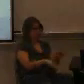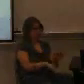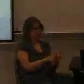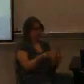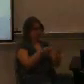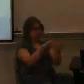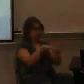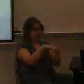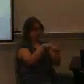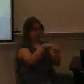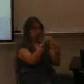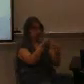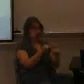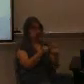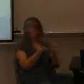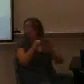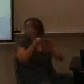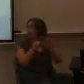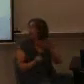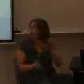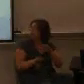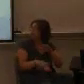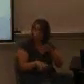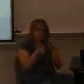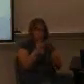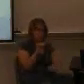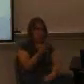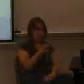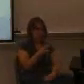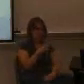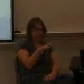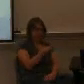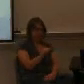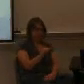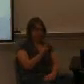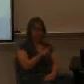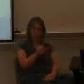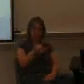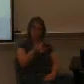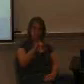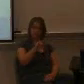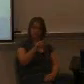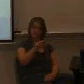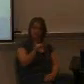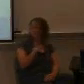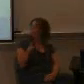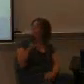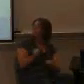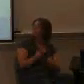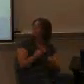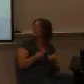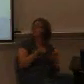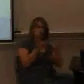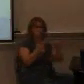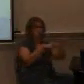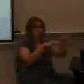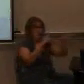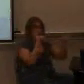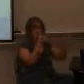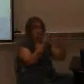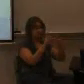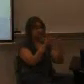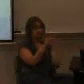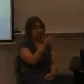They can be submersed, like Chara or Elodea. They can be floating unattached,